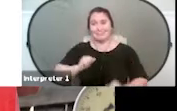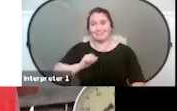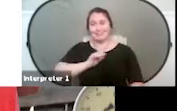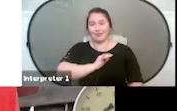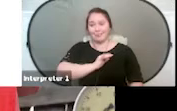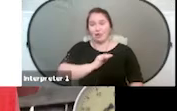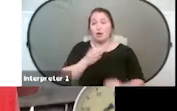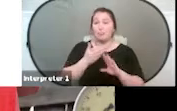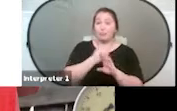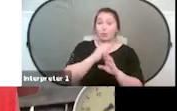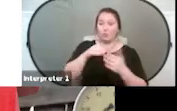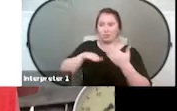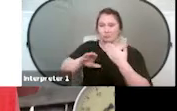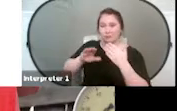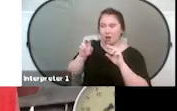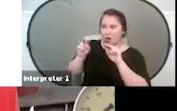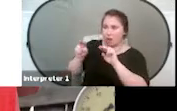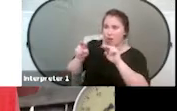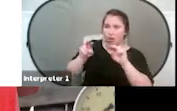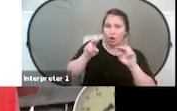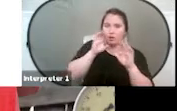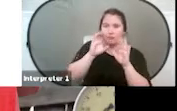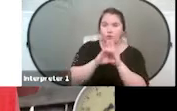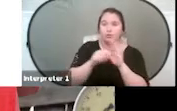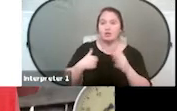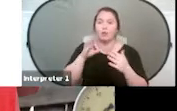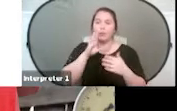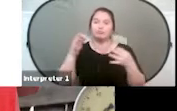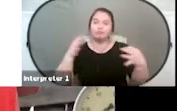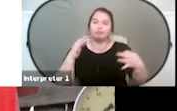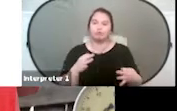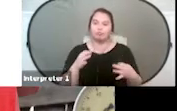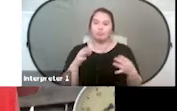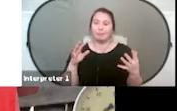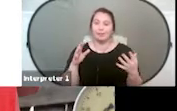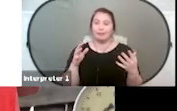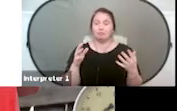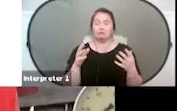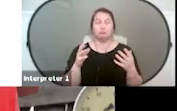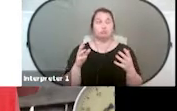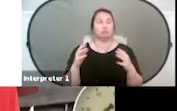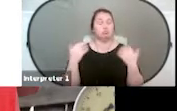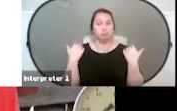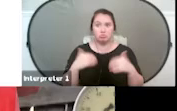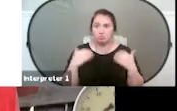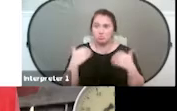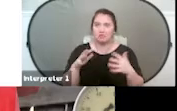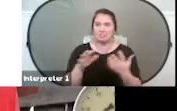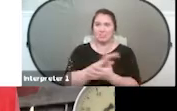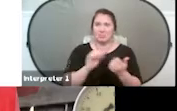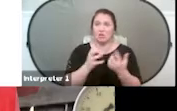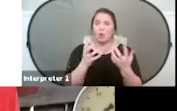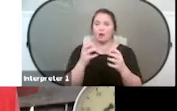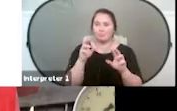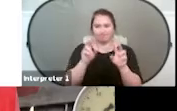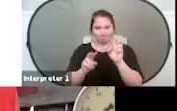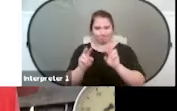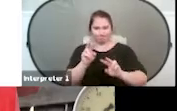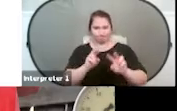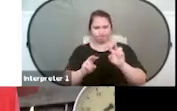into photos, and I'll kind of describe some of the major damages, I just wanted to make a couple observations. So